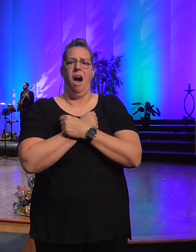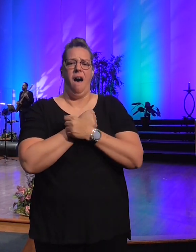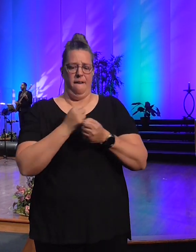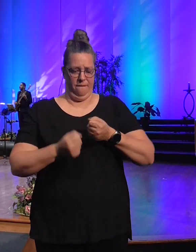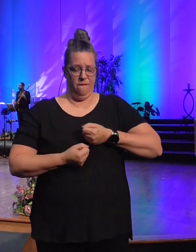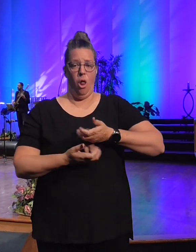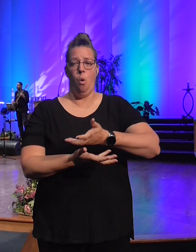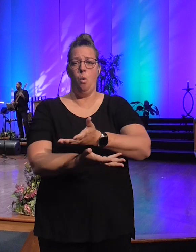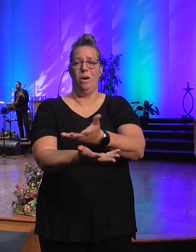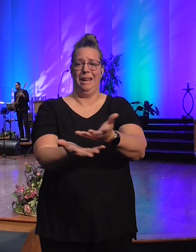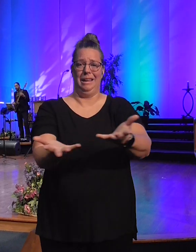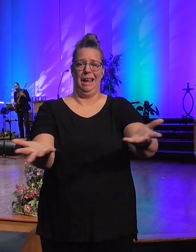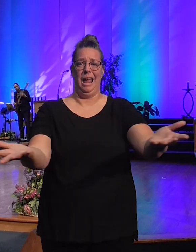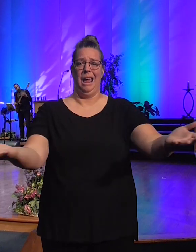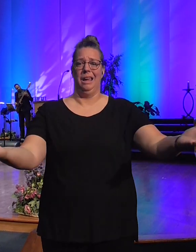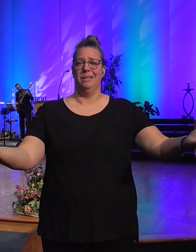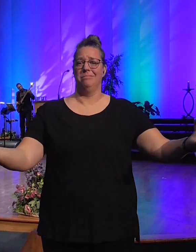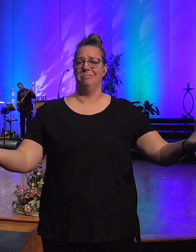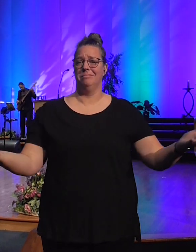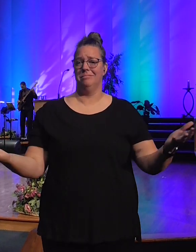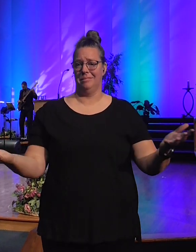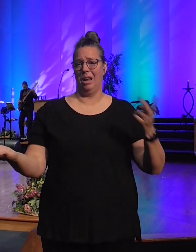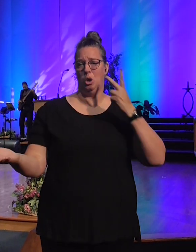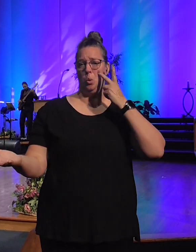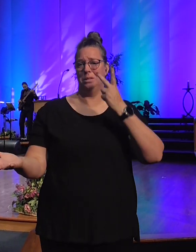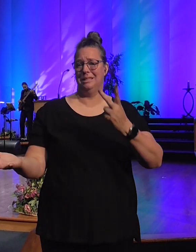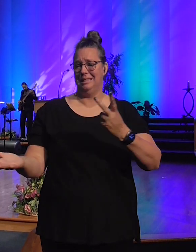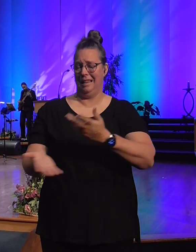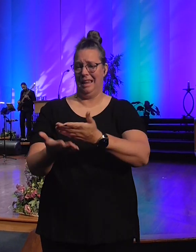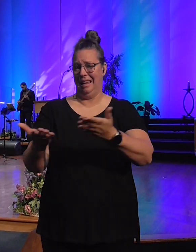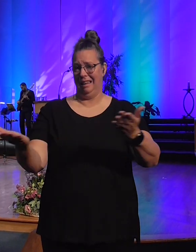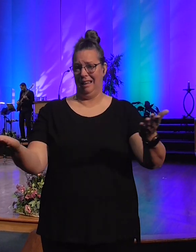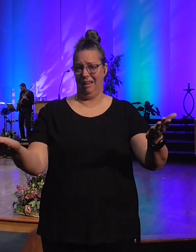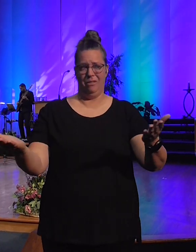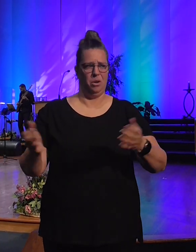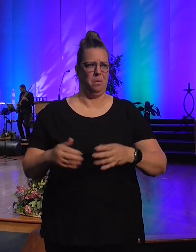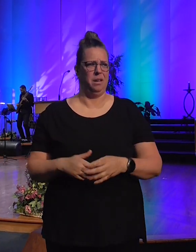out to everyone you see?